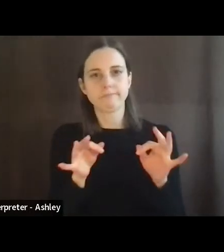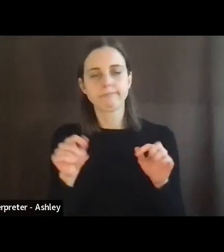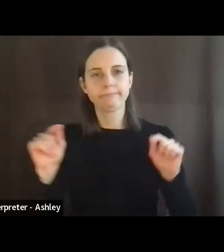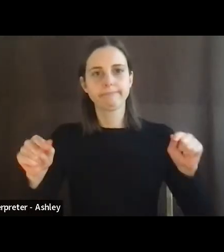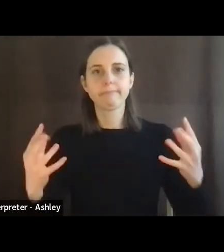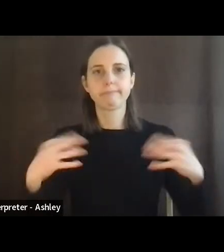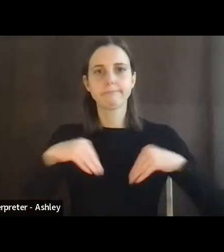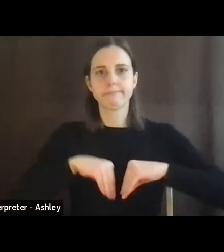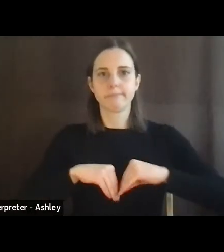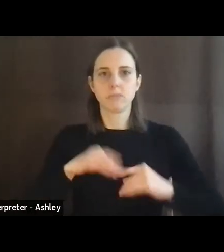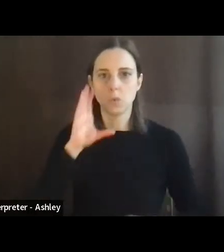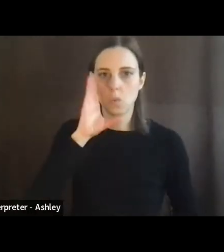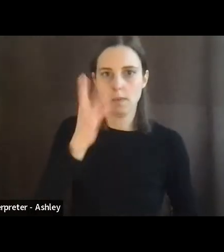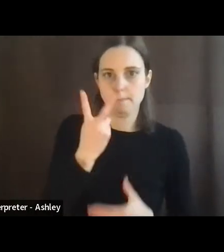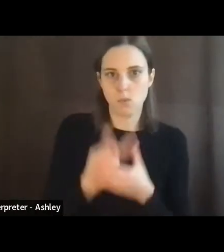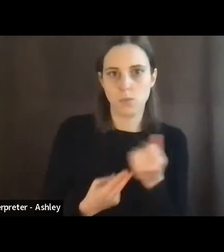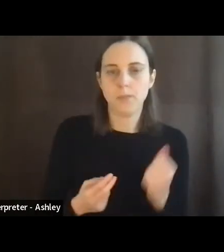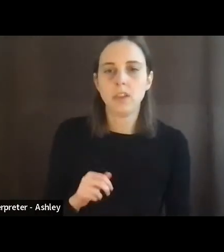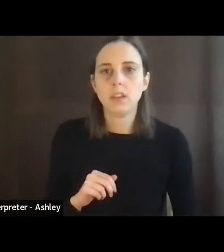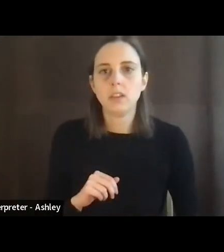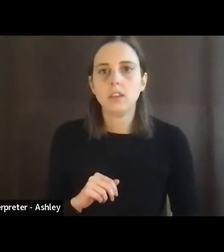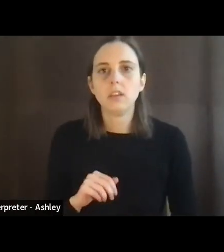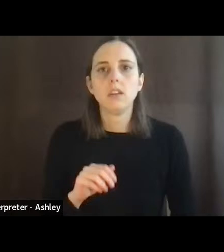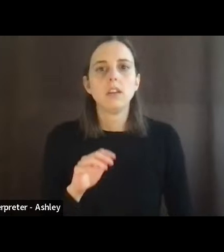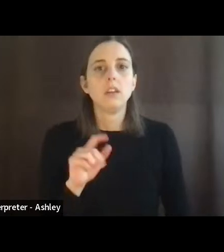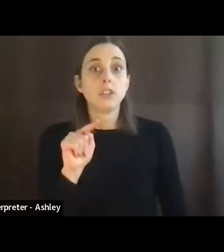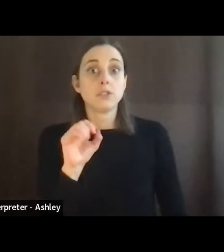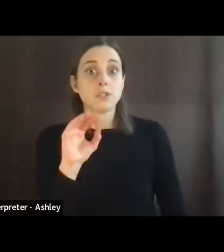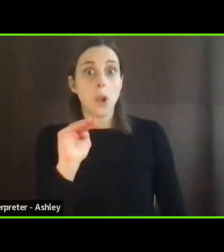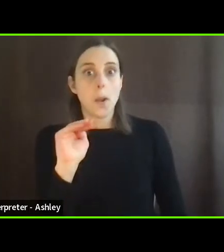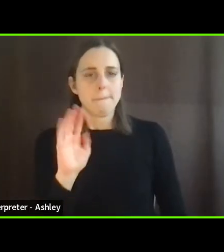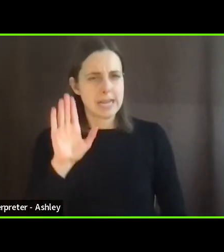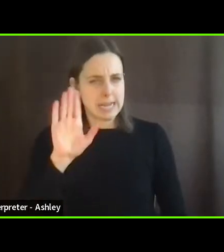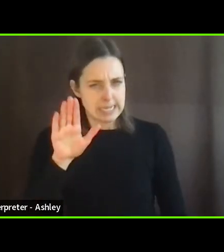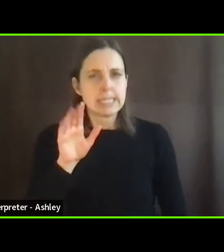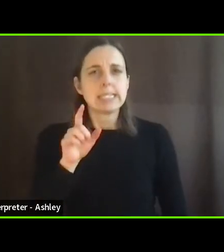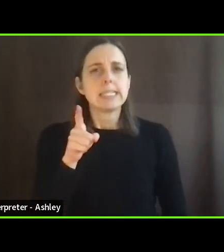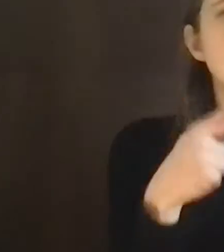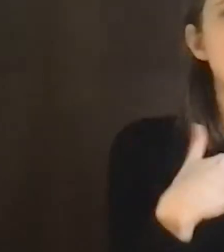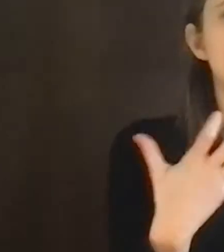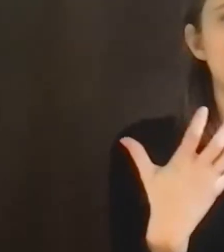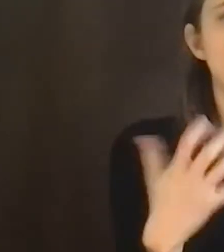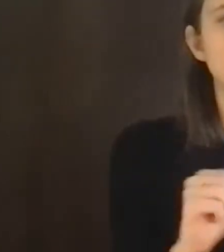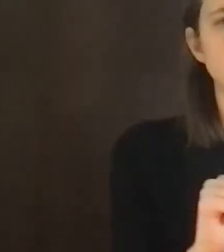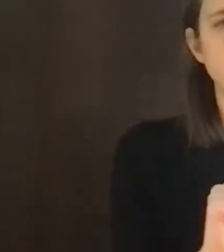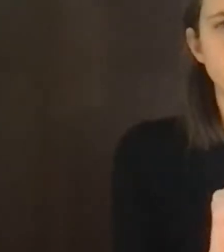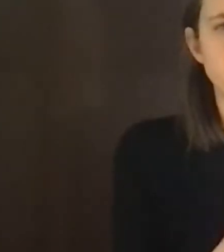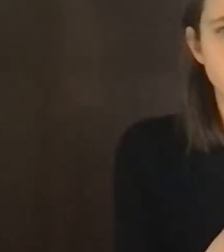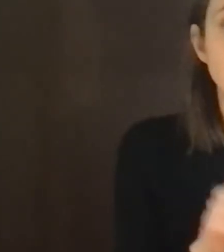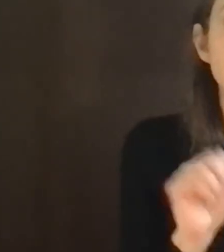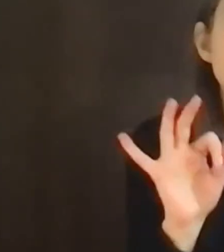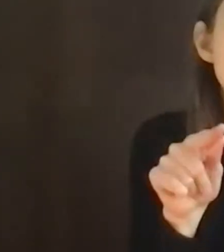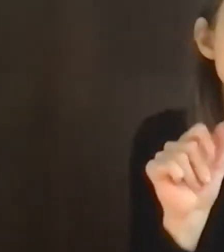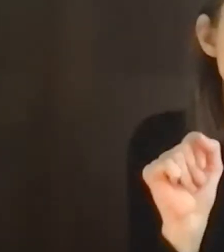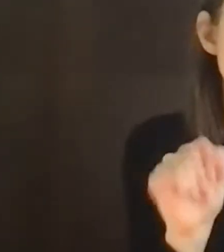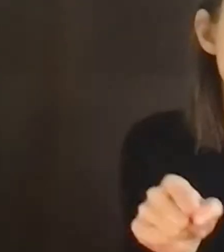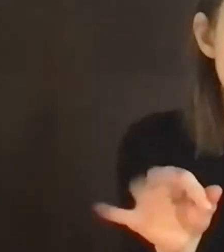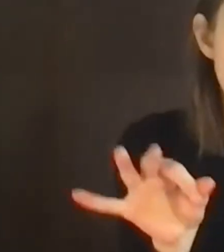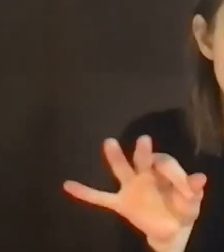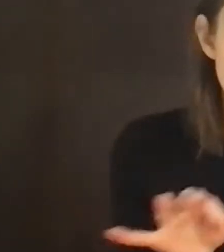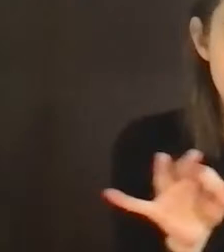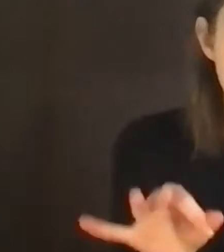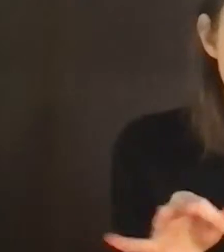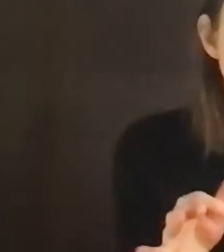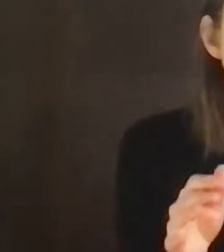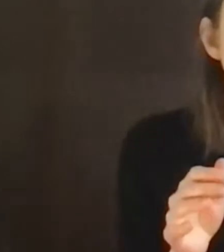And I would just point out that if you could, for the sake of the public and all, that you somehow